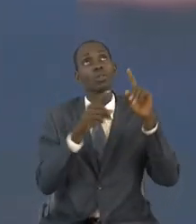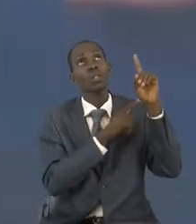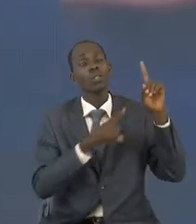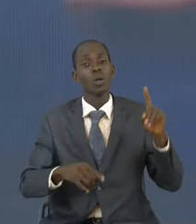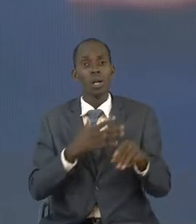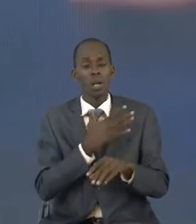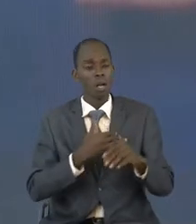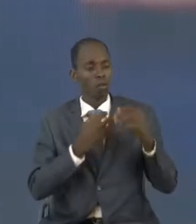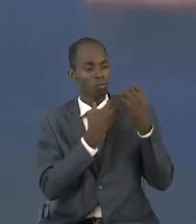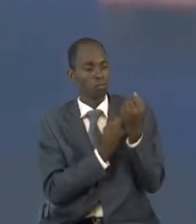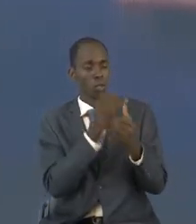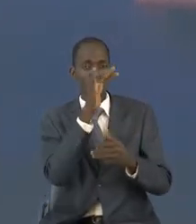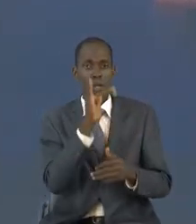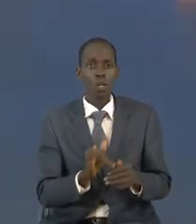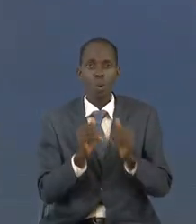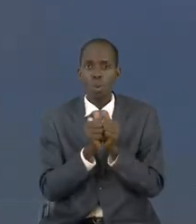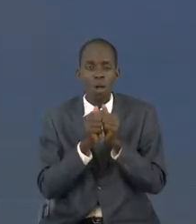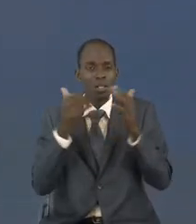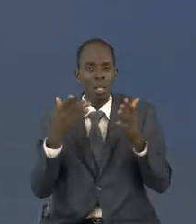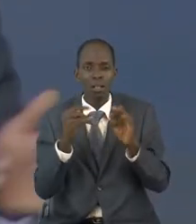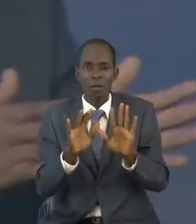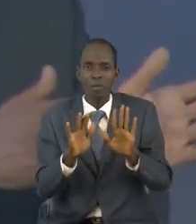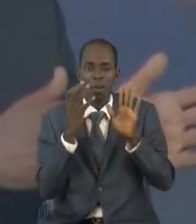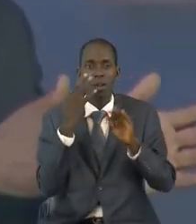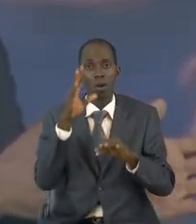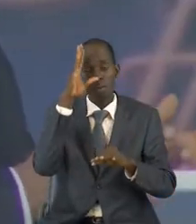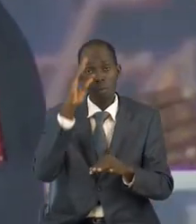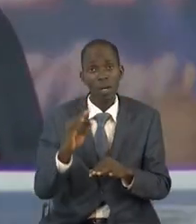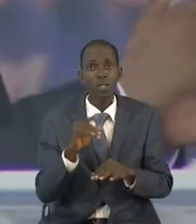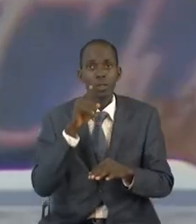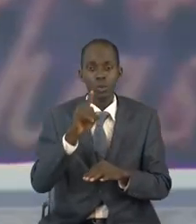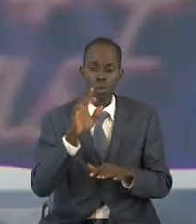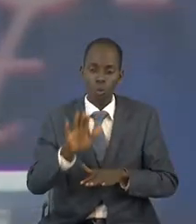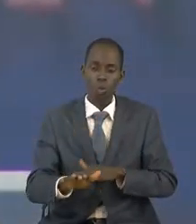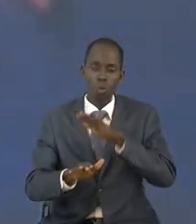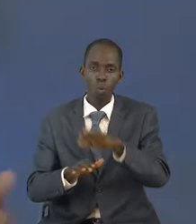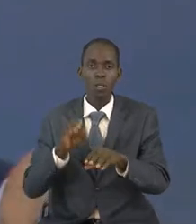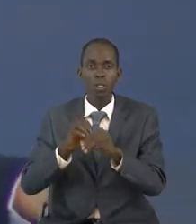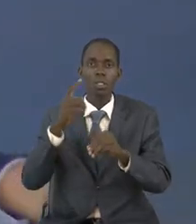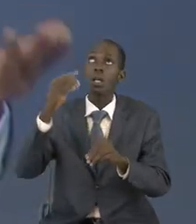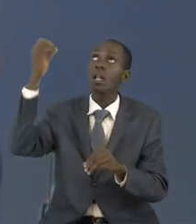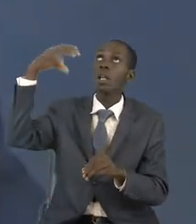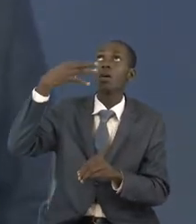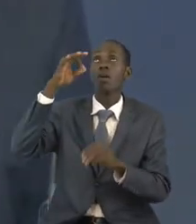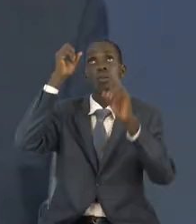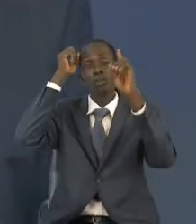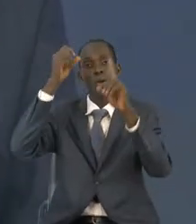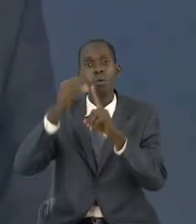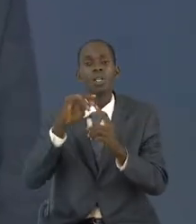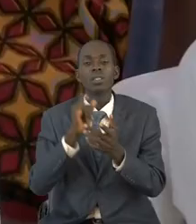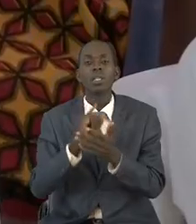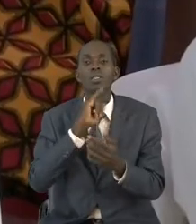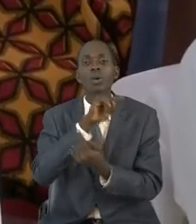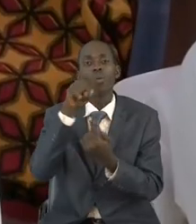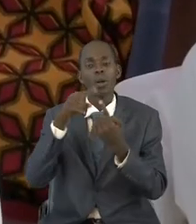courageously, without the fear of man, you walk in the light of his word. That's when the victory will